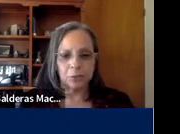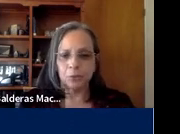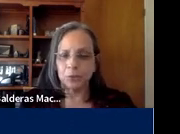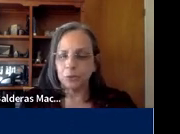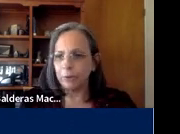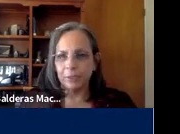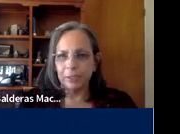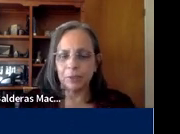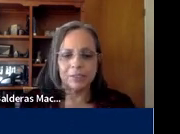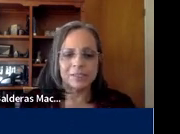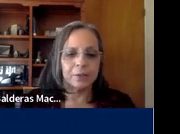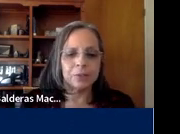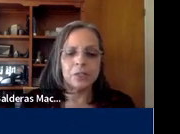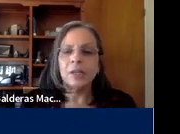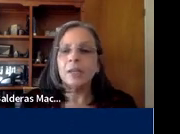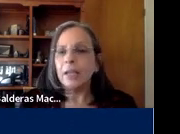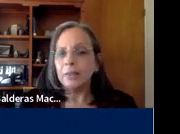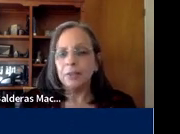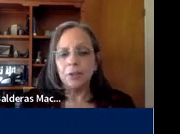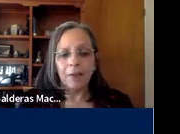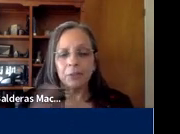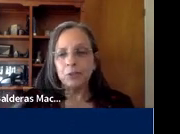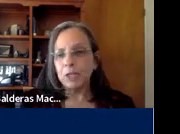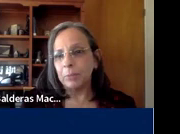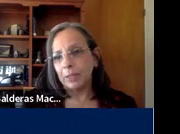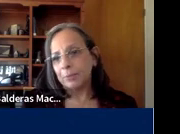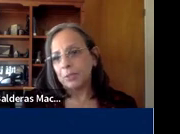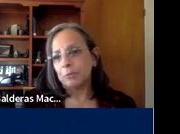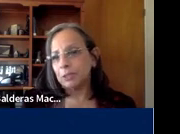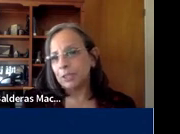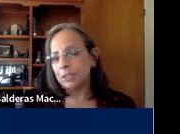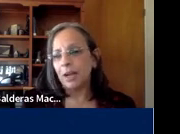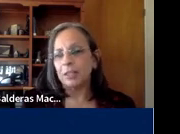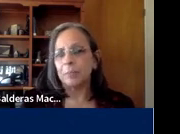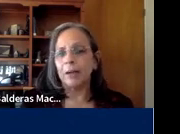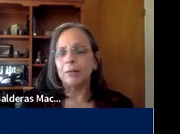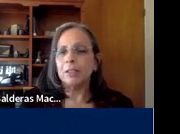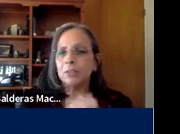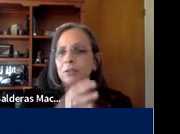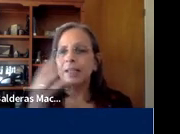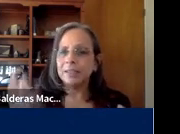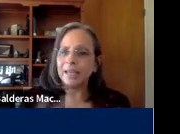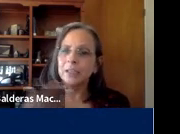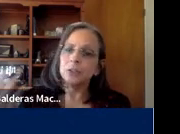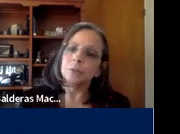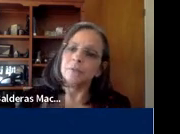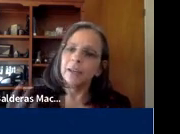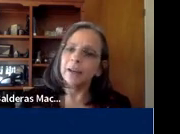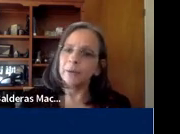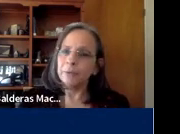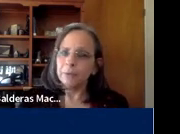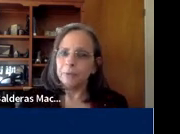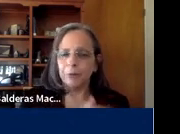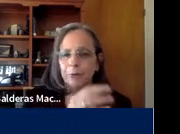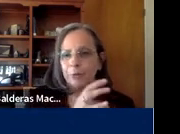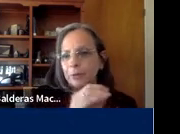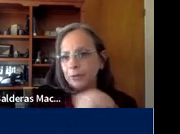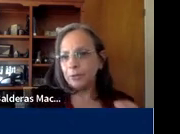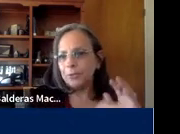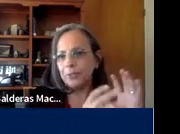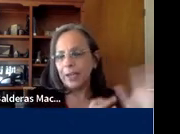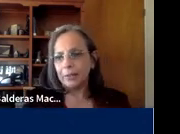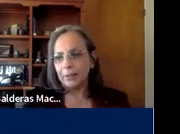offered in the schools or in community centers, and then you have the treatment option, which I just talked about. So that's that continuum of care